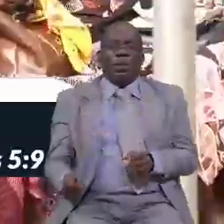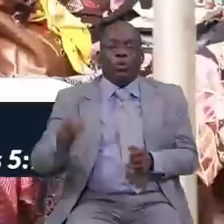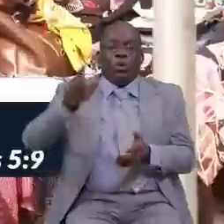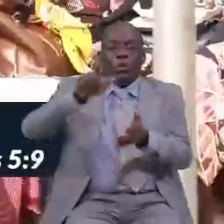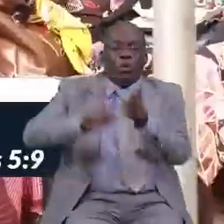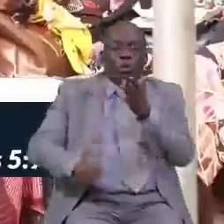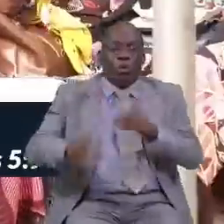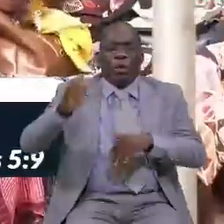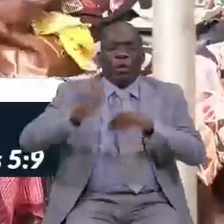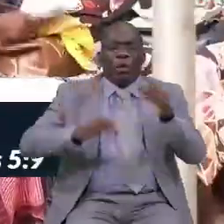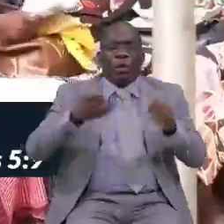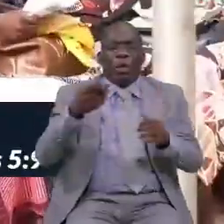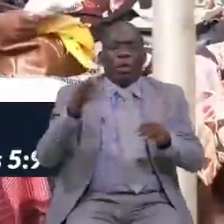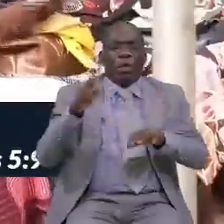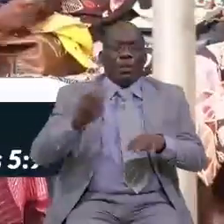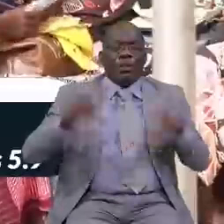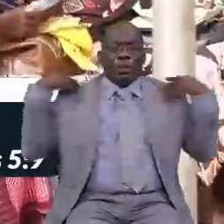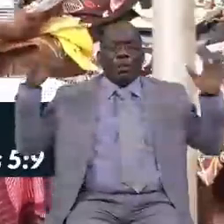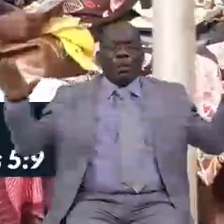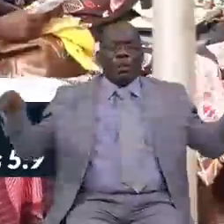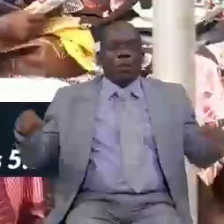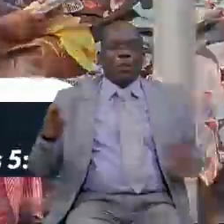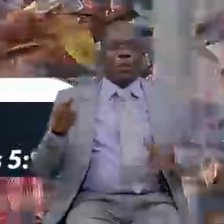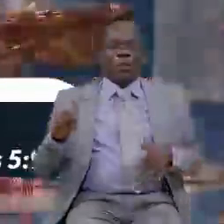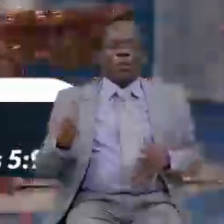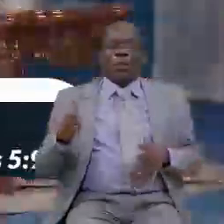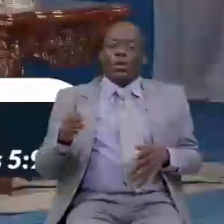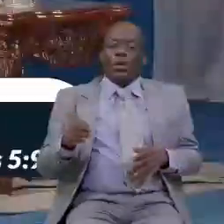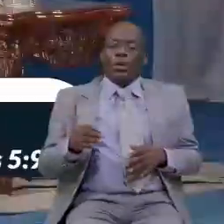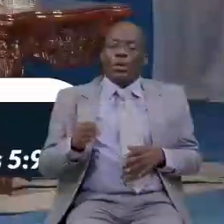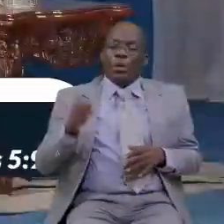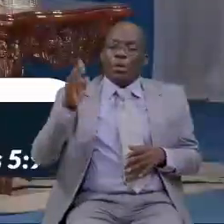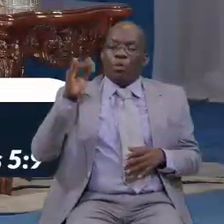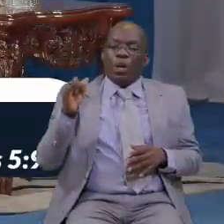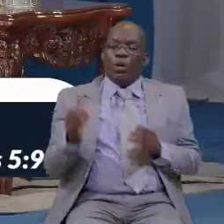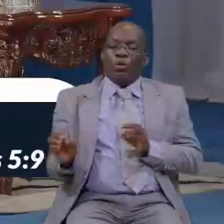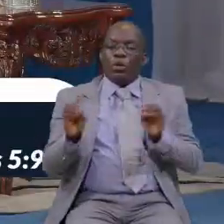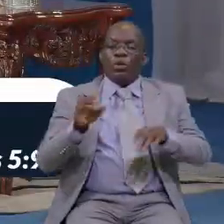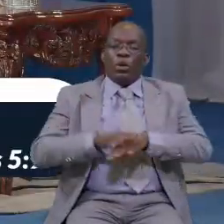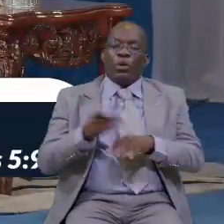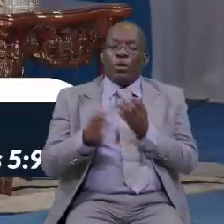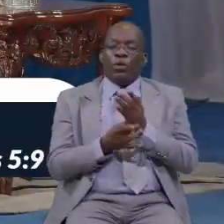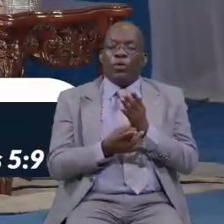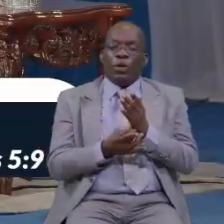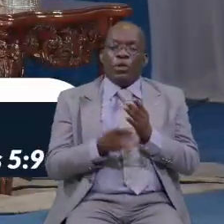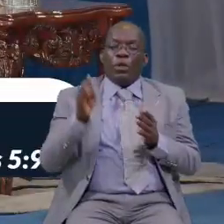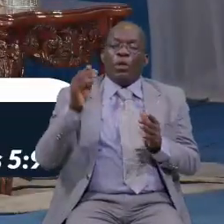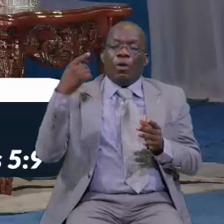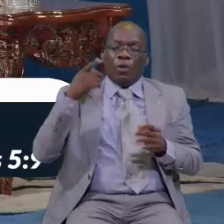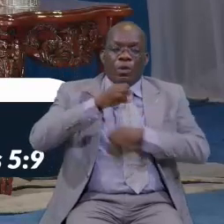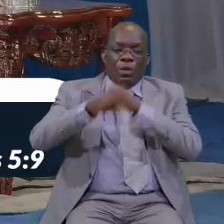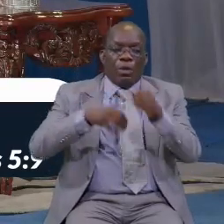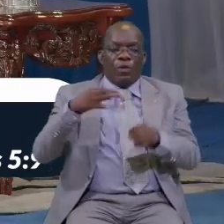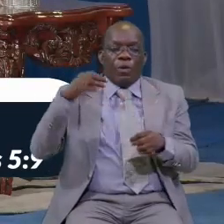the angels by putting out our flesh for the suffering of death, crowned